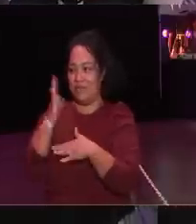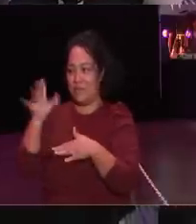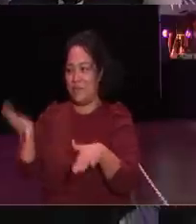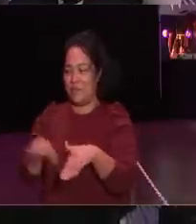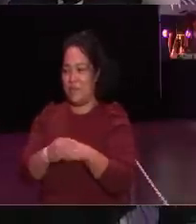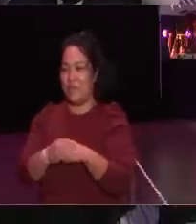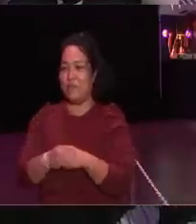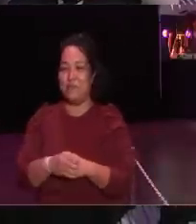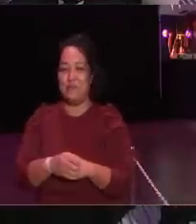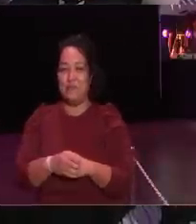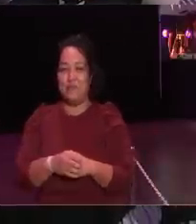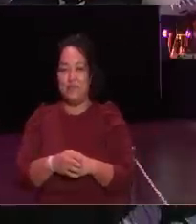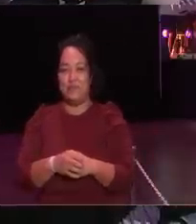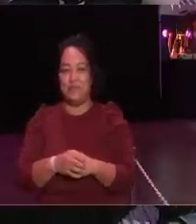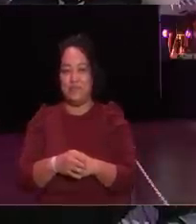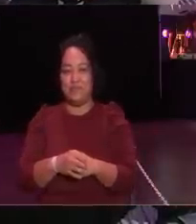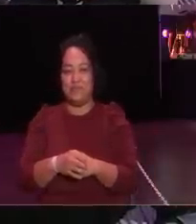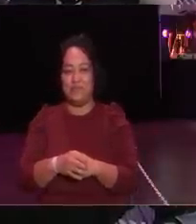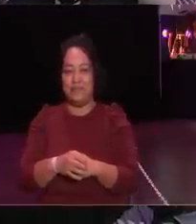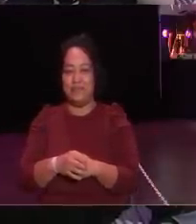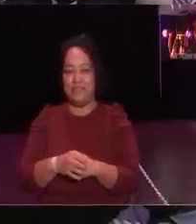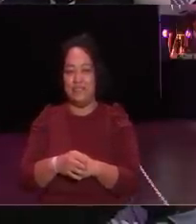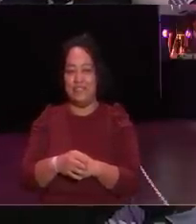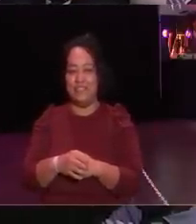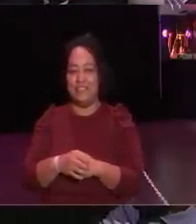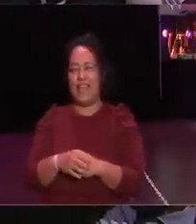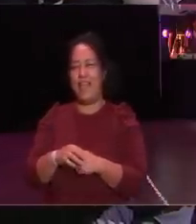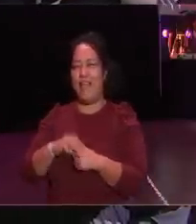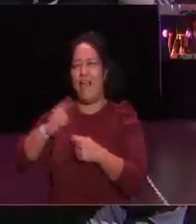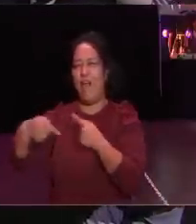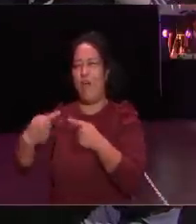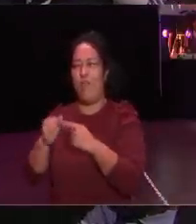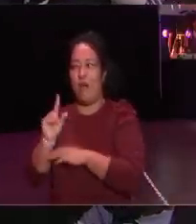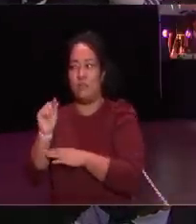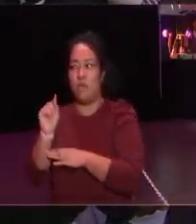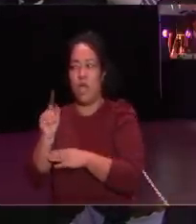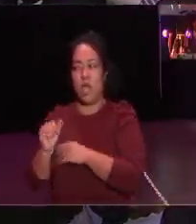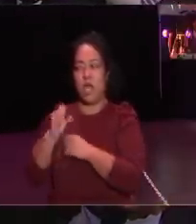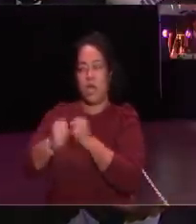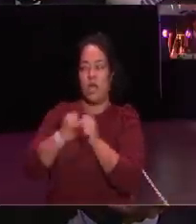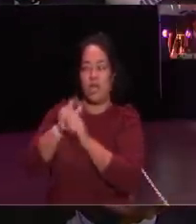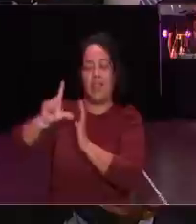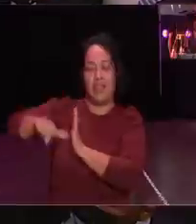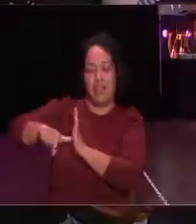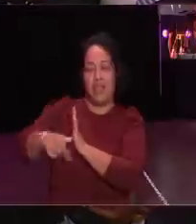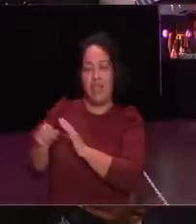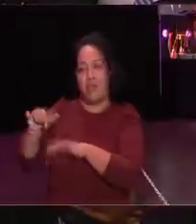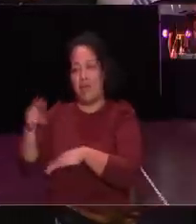Y en unos 20 años más se casa Debbie. And about 20 years later, Debbie will get married.